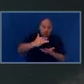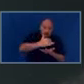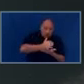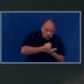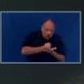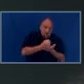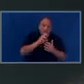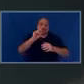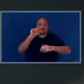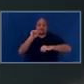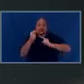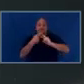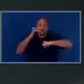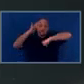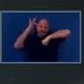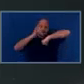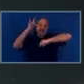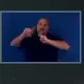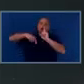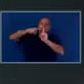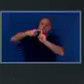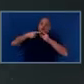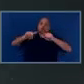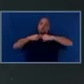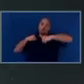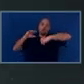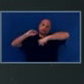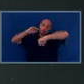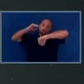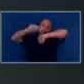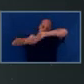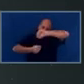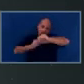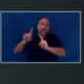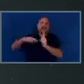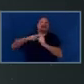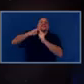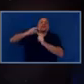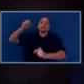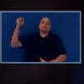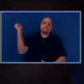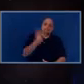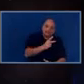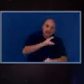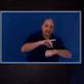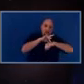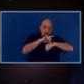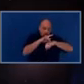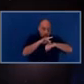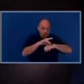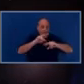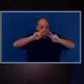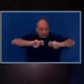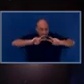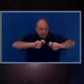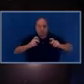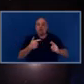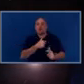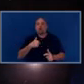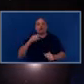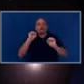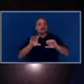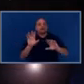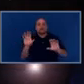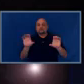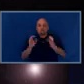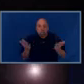now, but as well as examining the sample itself when it comes back to Earth, we'll actually be able to make direct measurements of the